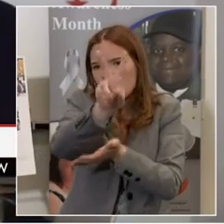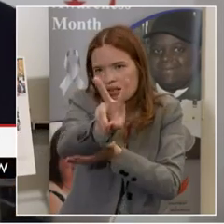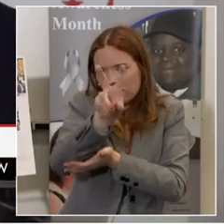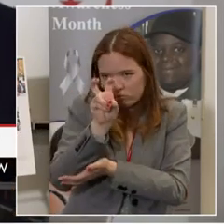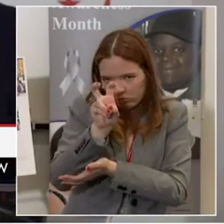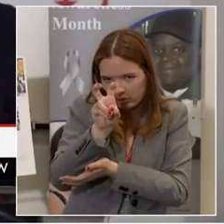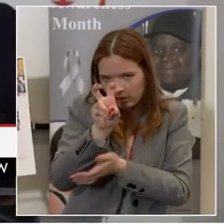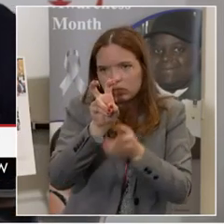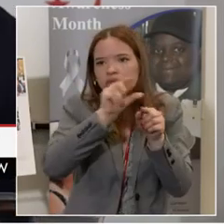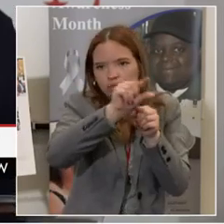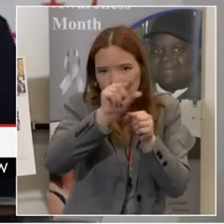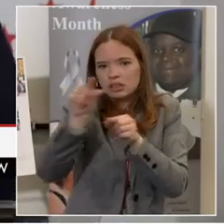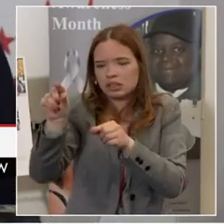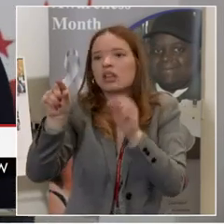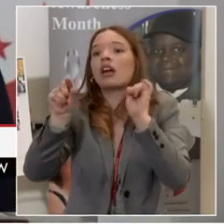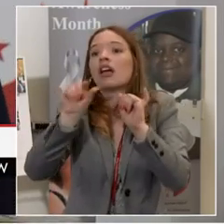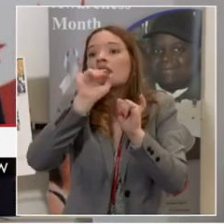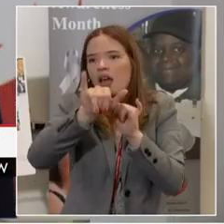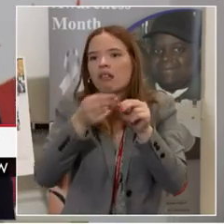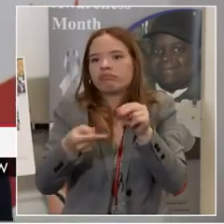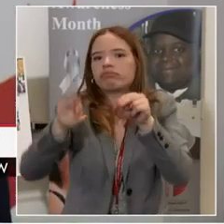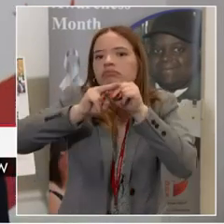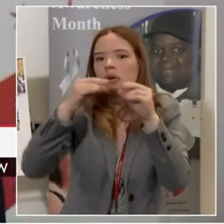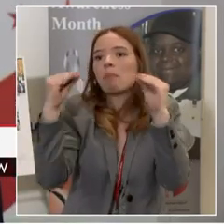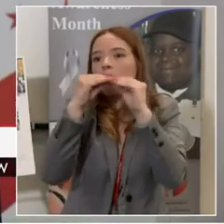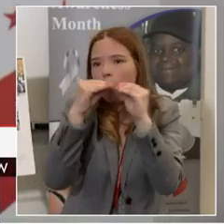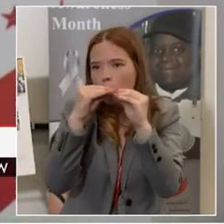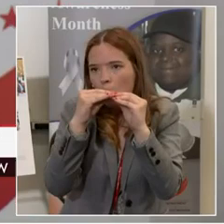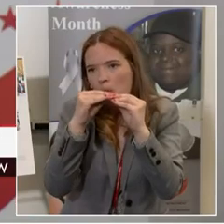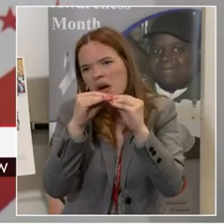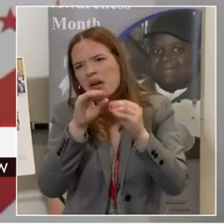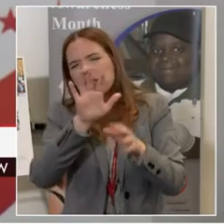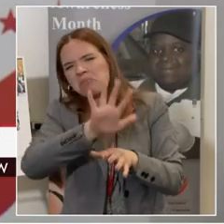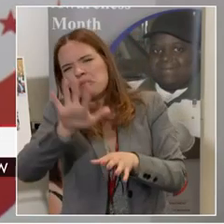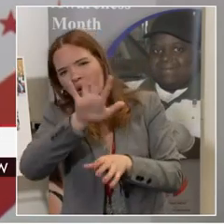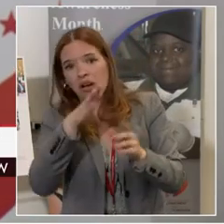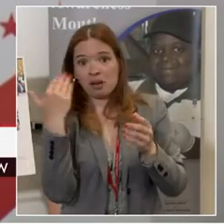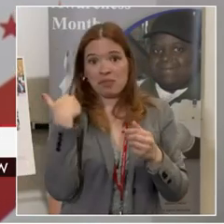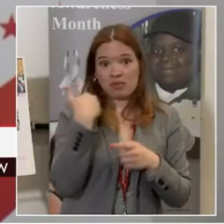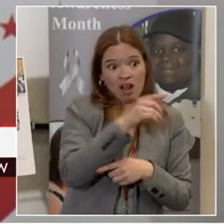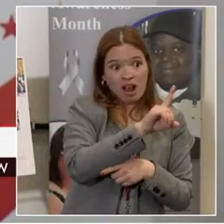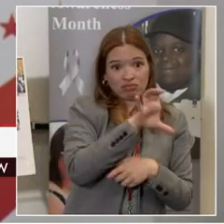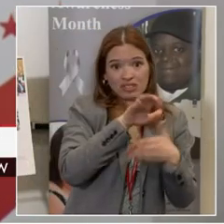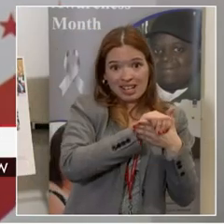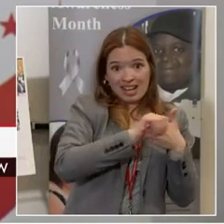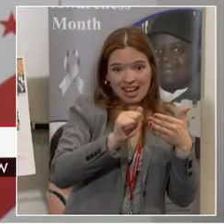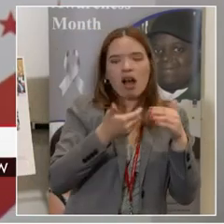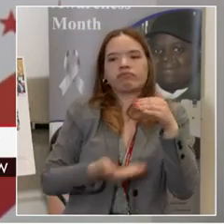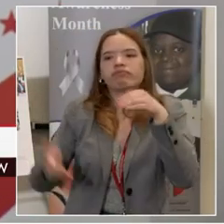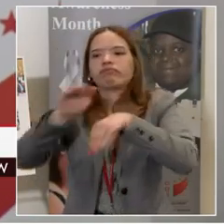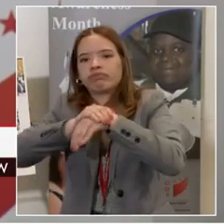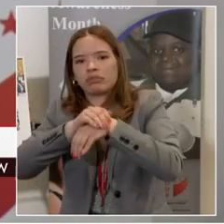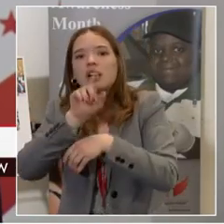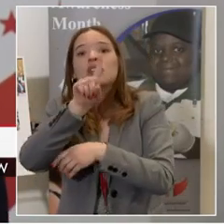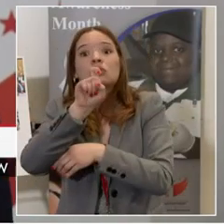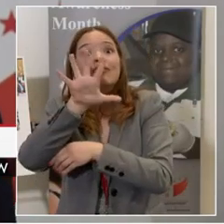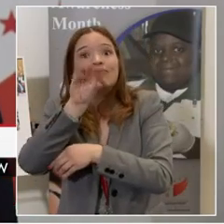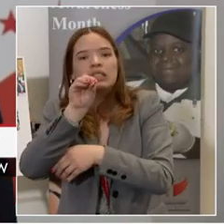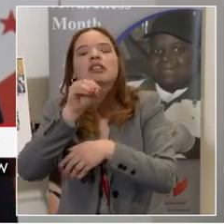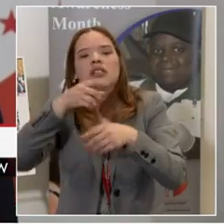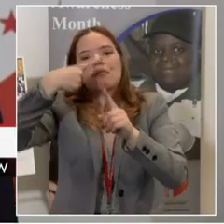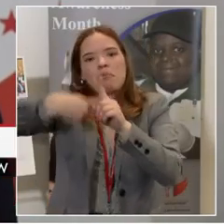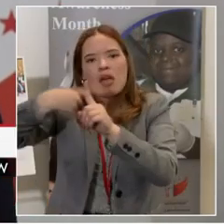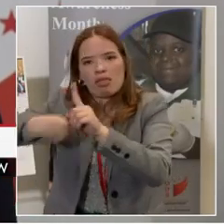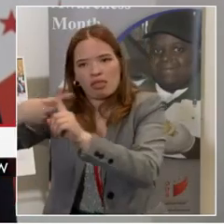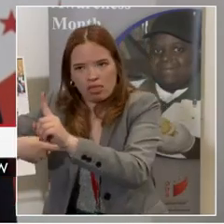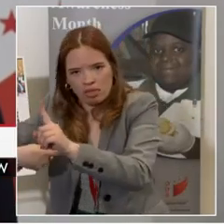allowance funding from $100 to $150 per month, which can be used to pay